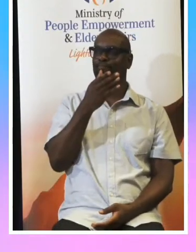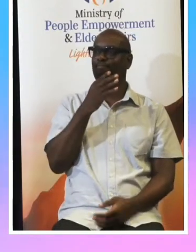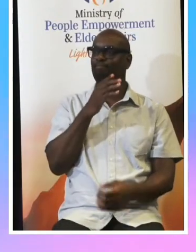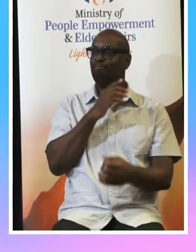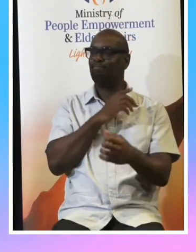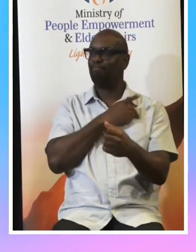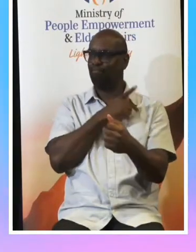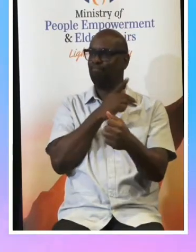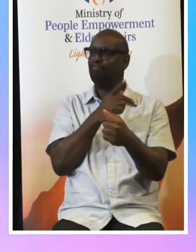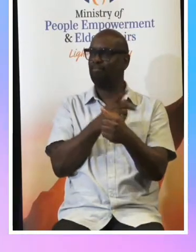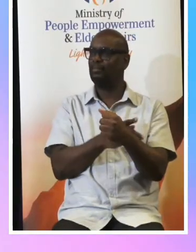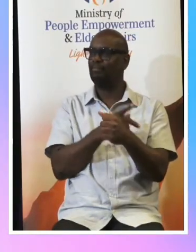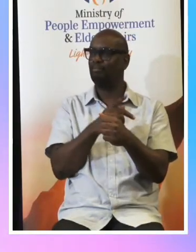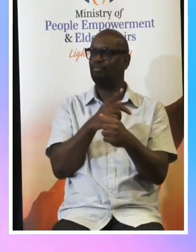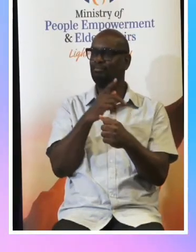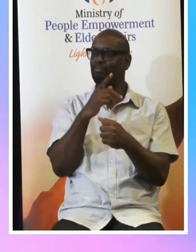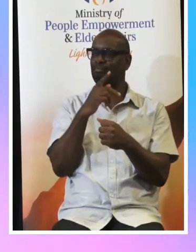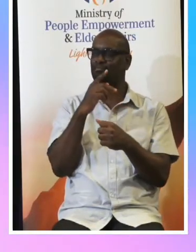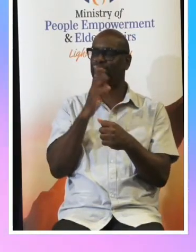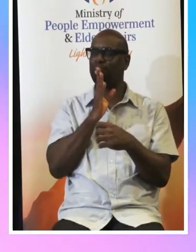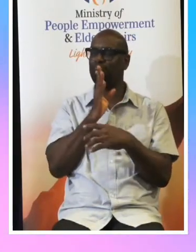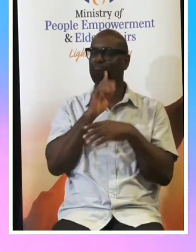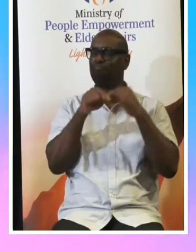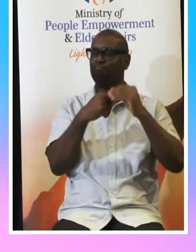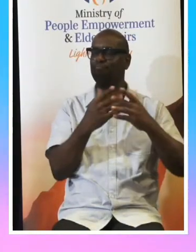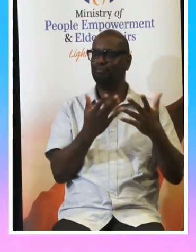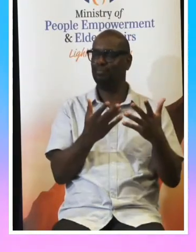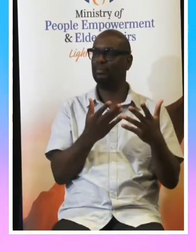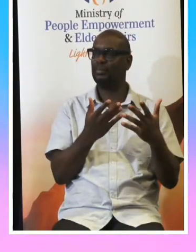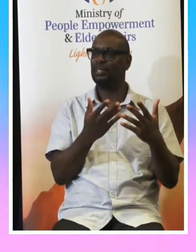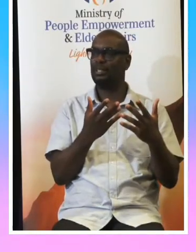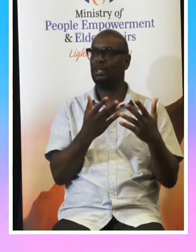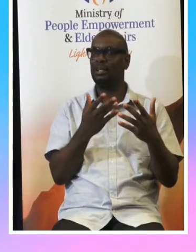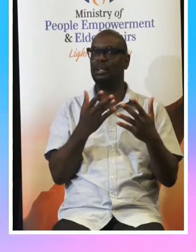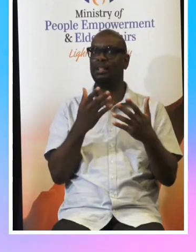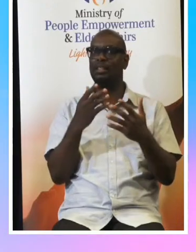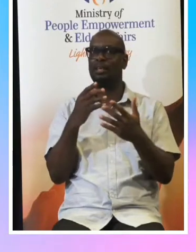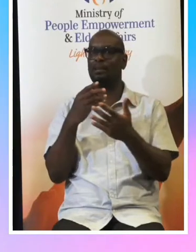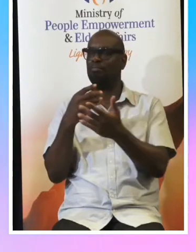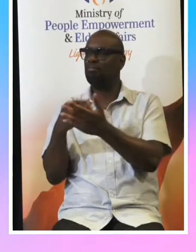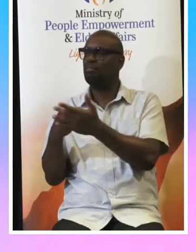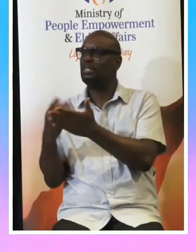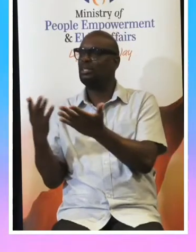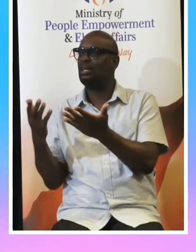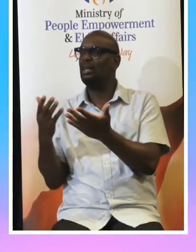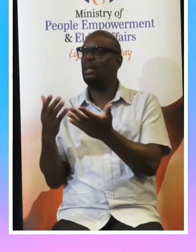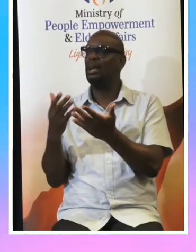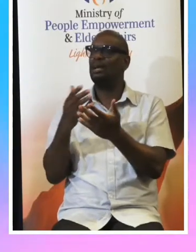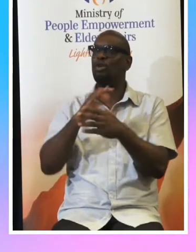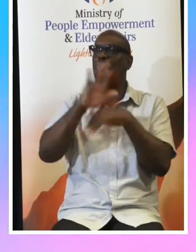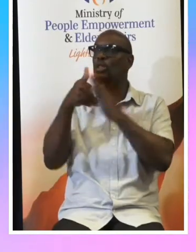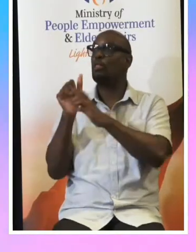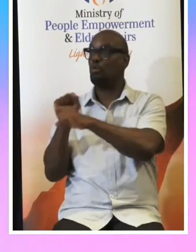broader systemic work that the commission has started around disability. And sometimes I